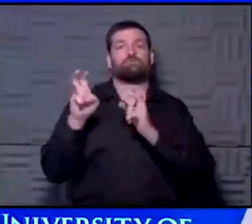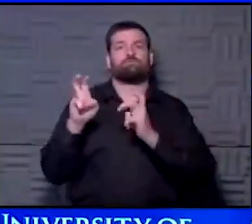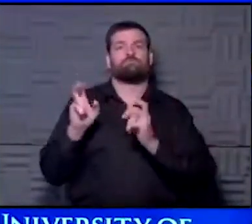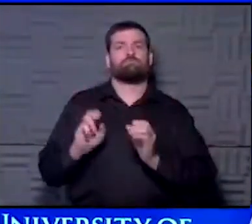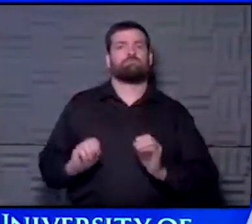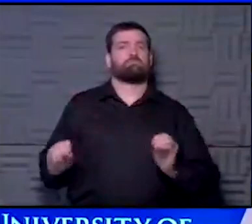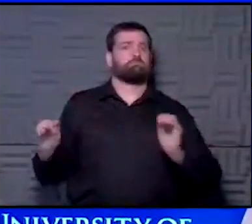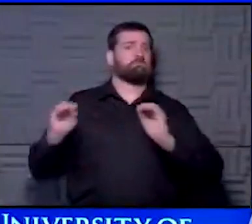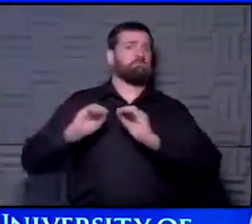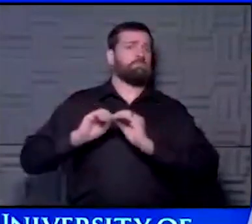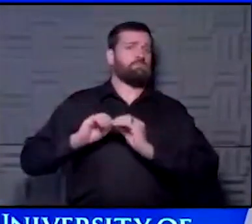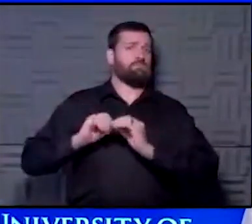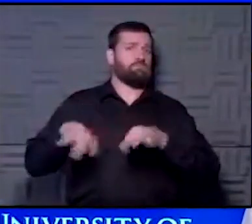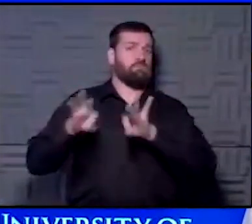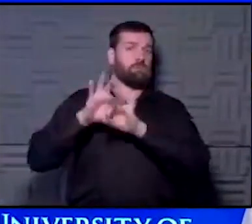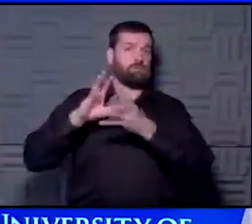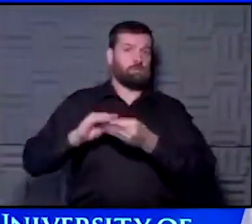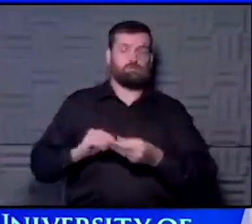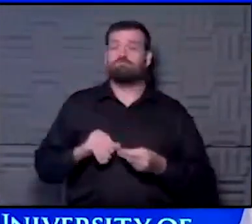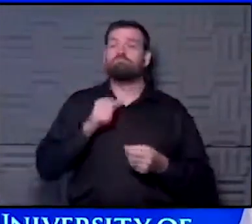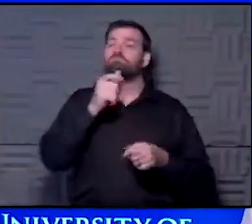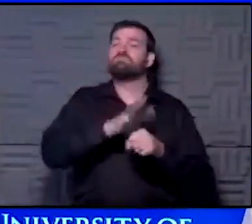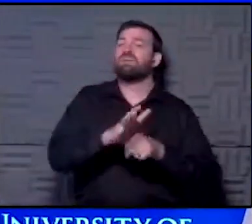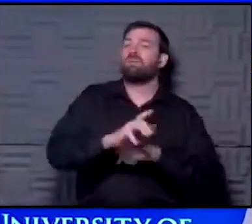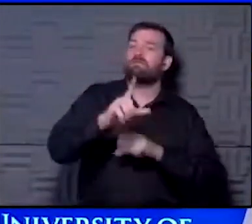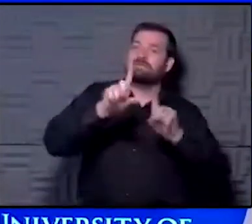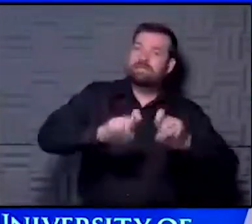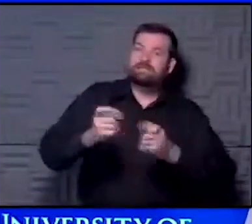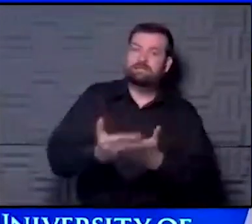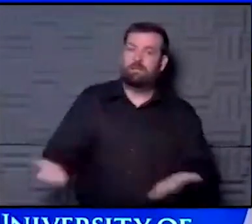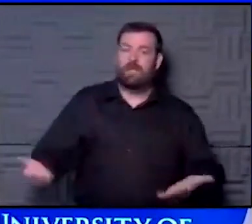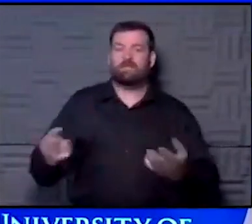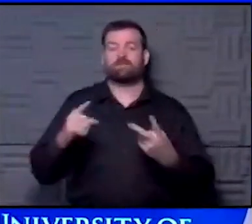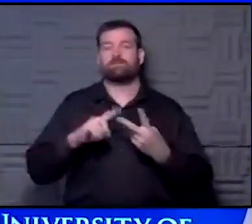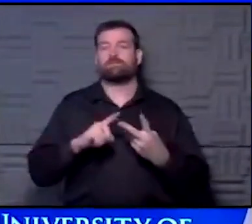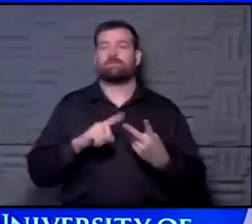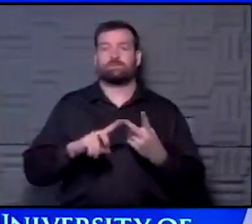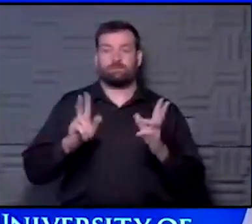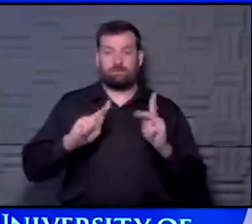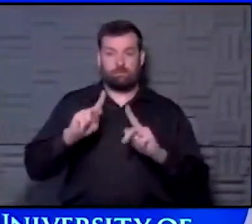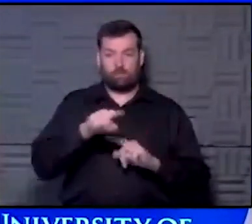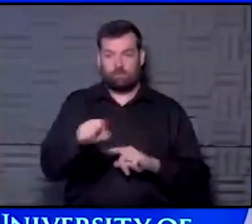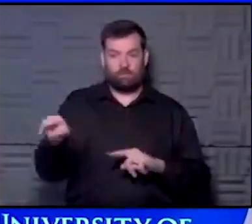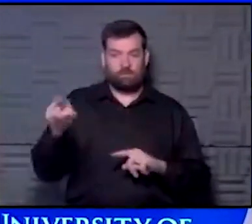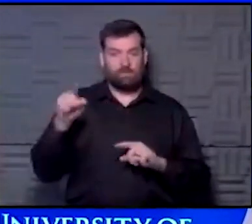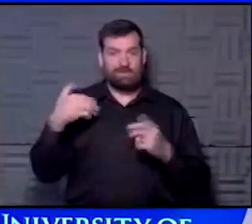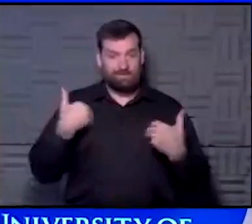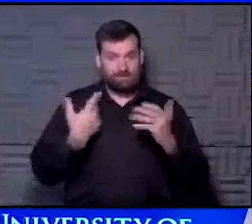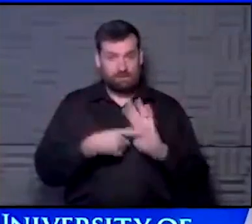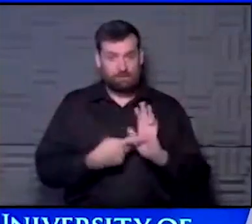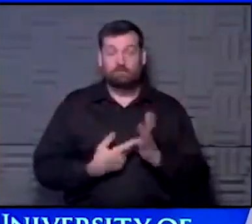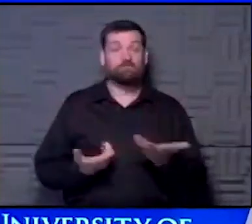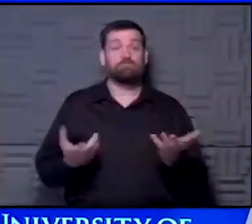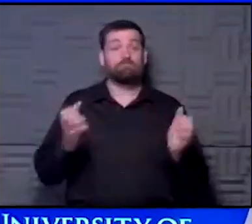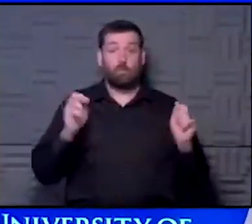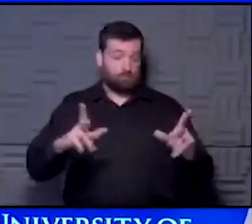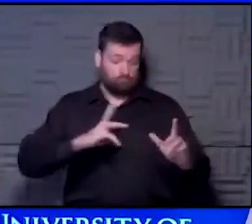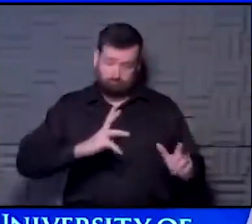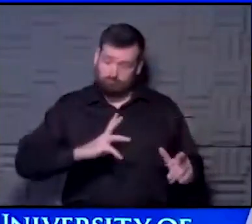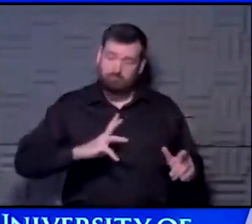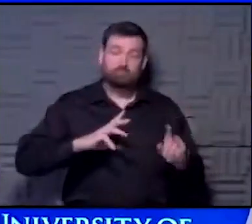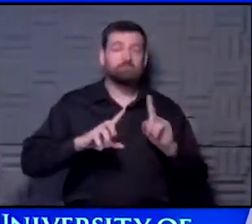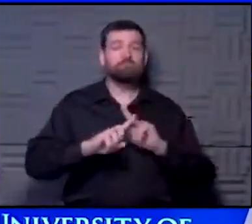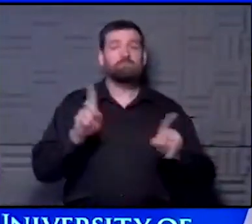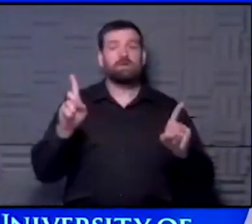here. And if you're going to argue that we don't have enough testing supplies to test the people who have the symptoms, then okay, fine, make that argument. But